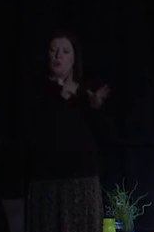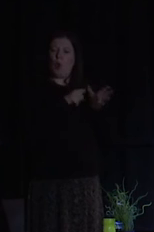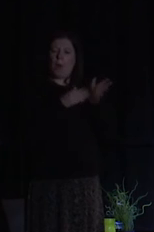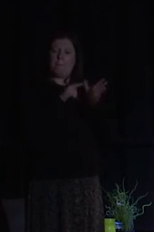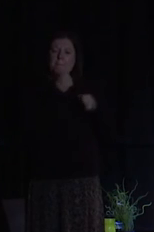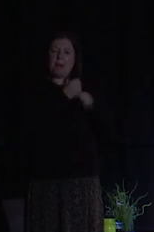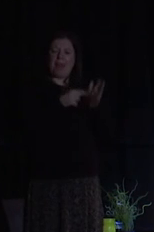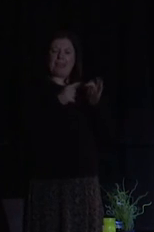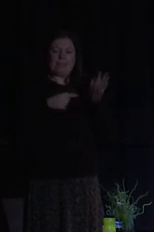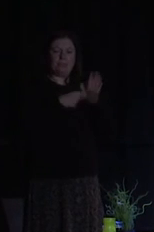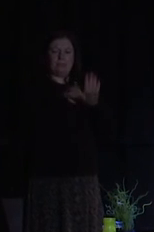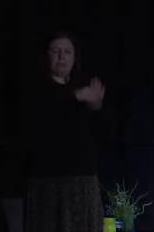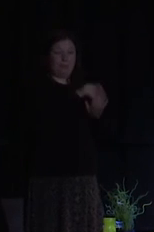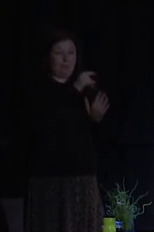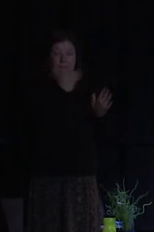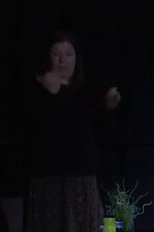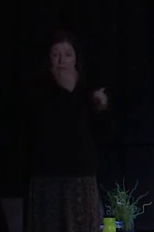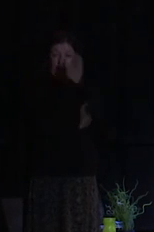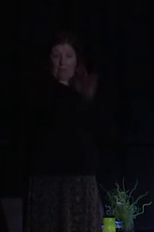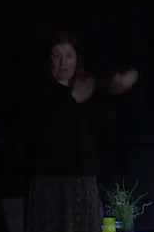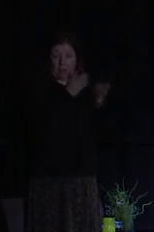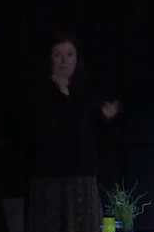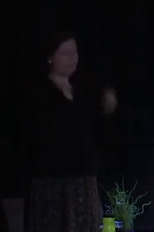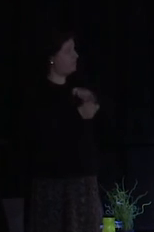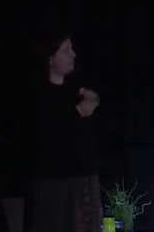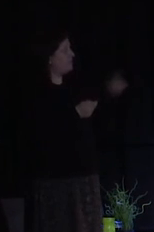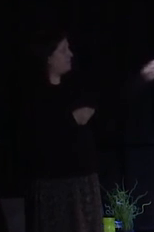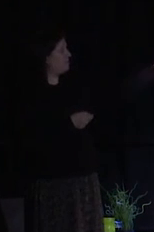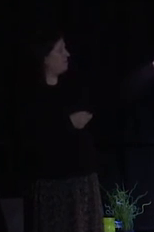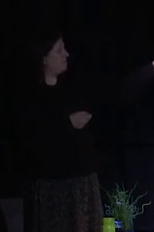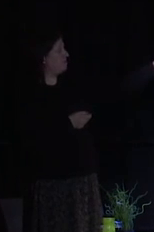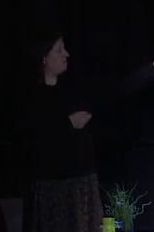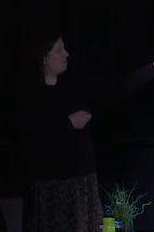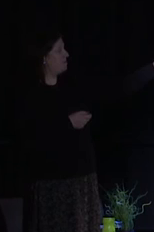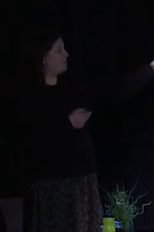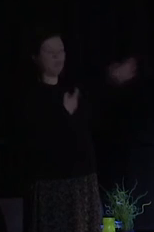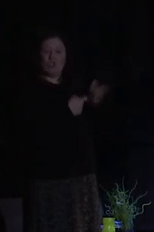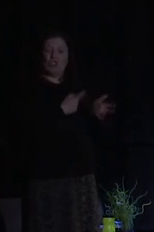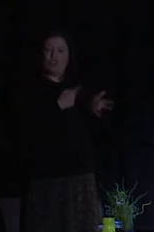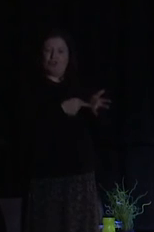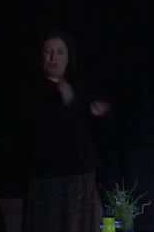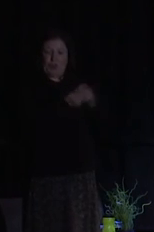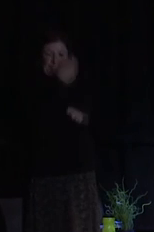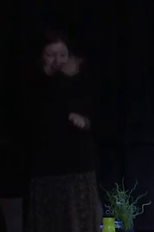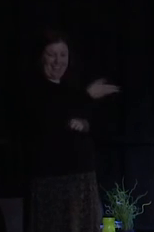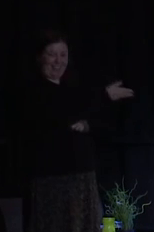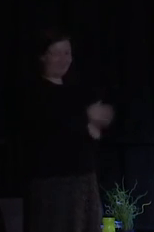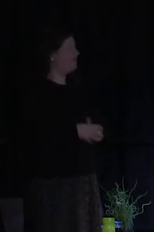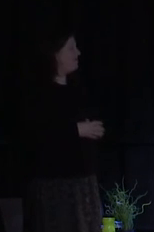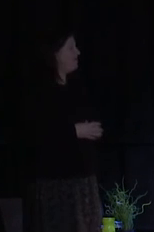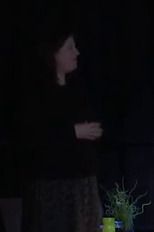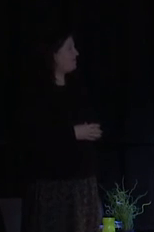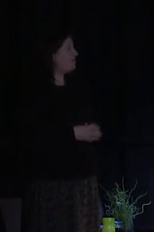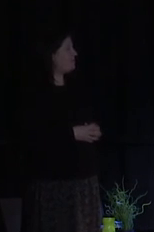seen them at 1,000 festivals and all the rest of it, and they rename themselves Extinction Rebellion. And what I love, there was a video that was popped on social